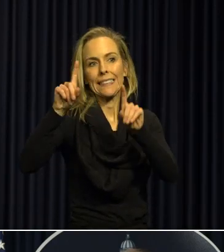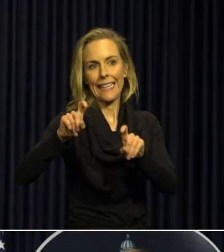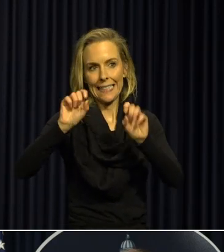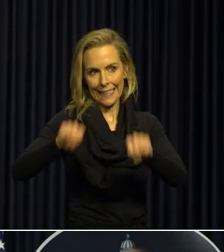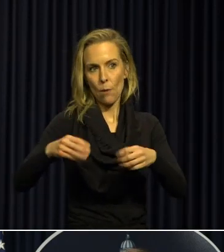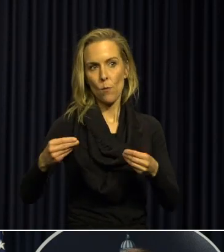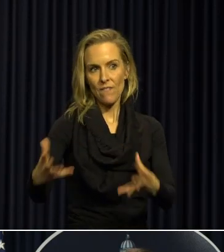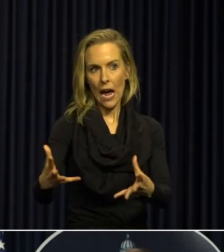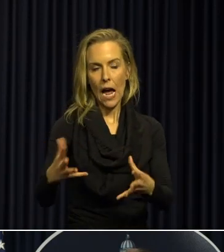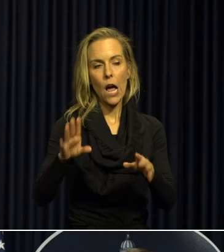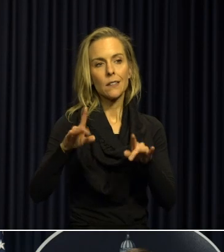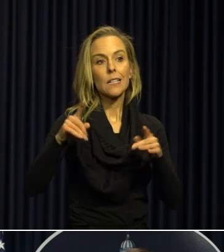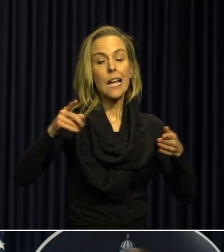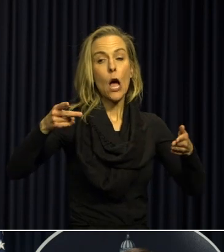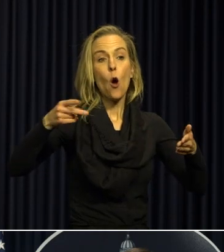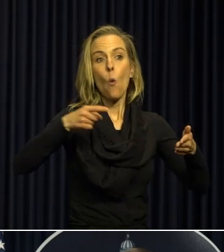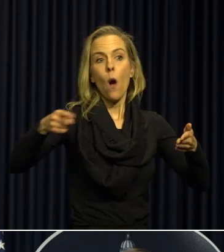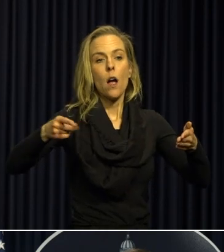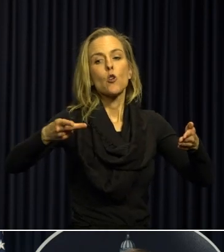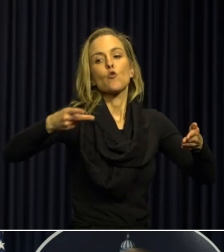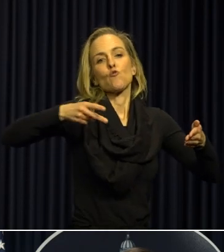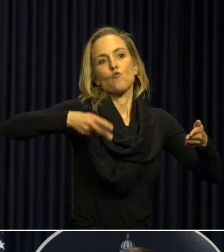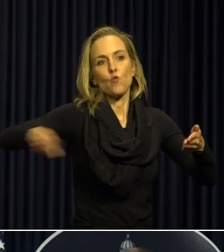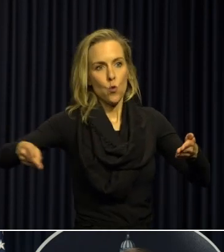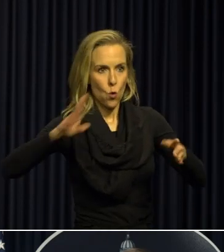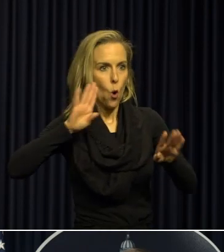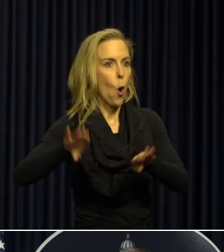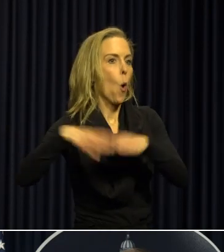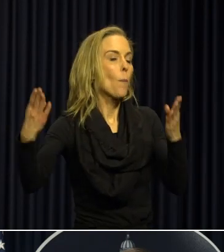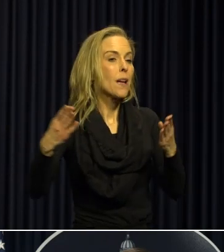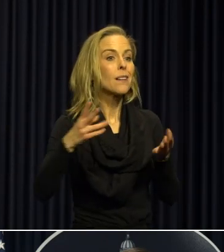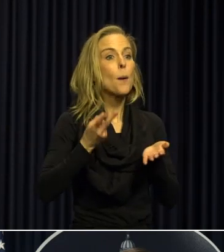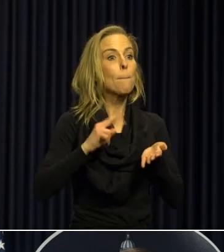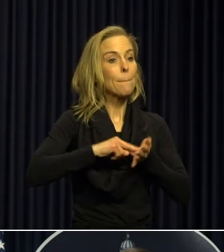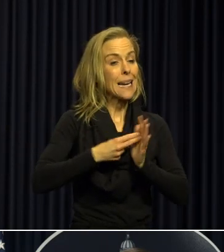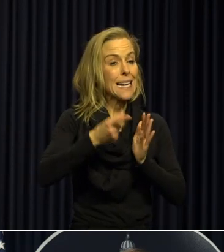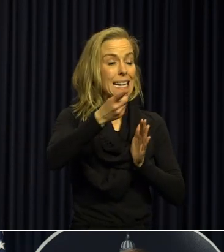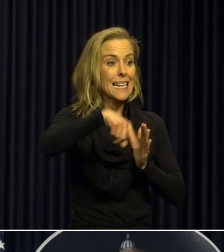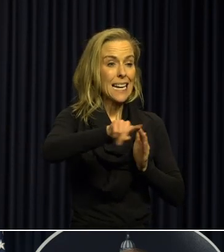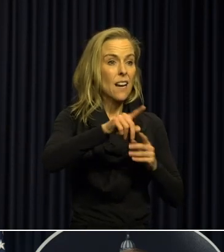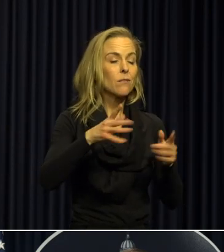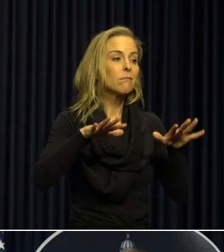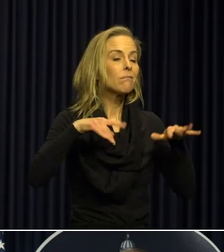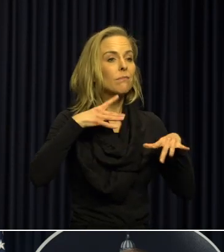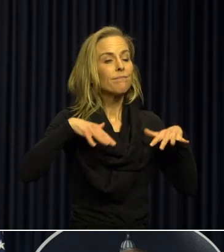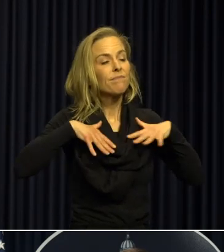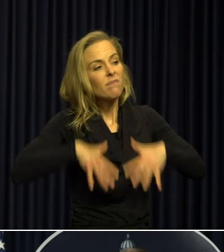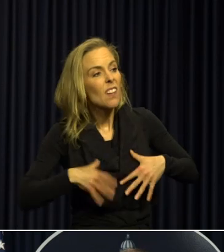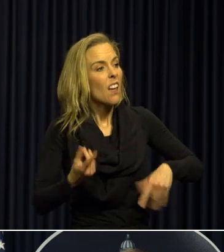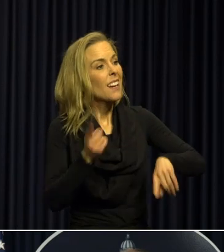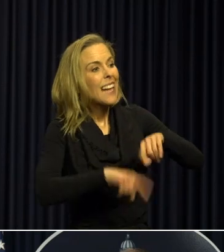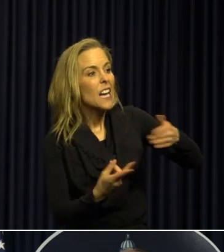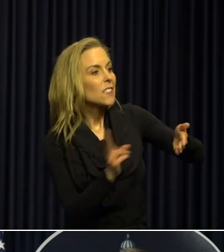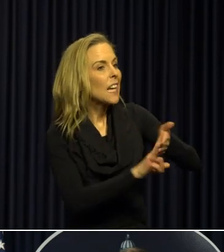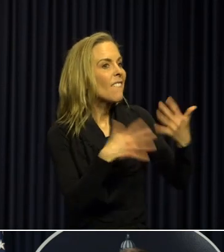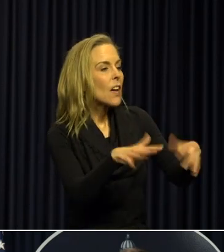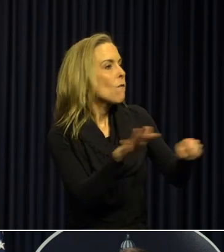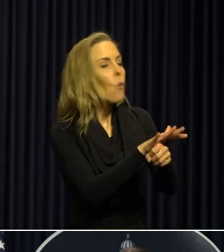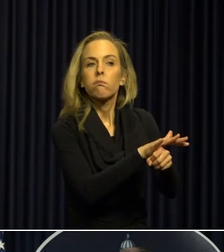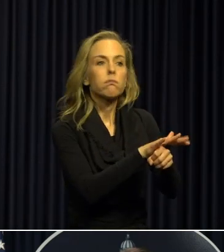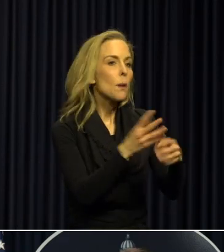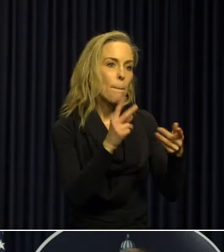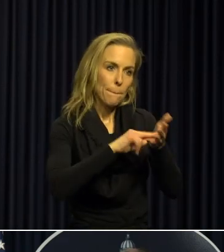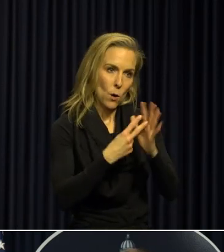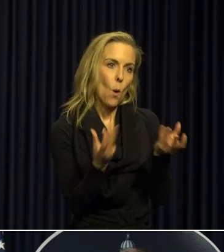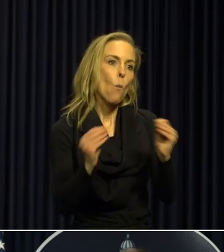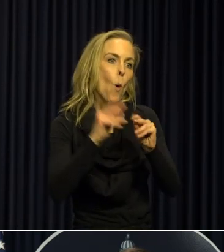you. Again, that's going to mean that people can't sign up until this next Wednesday, but we appreciate you